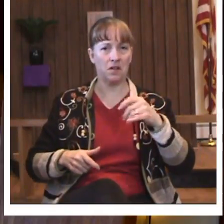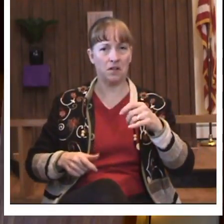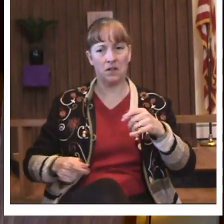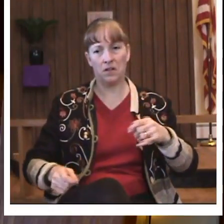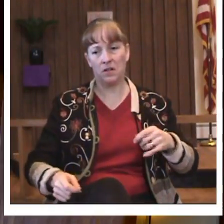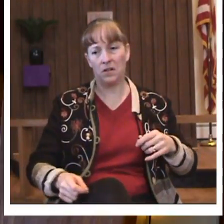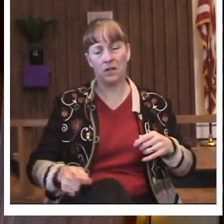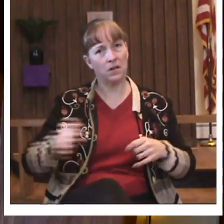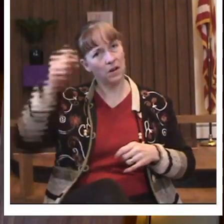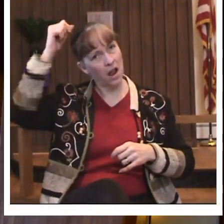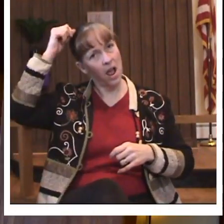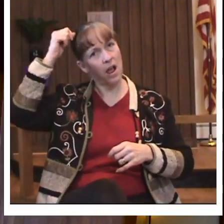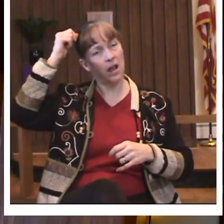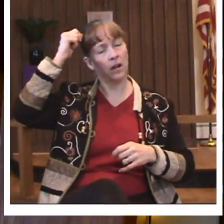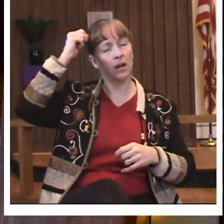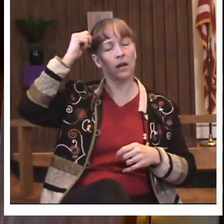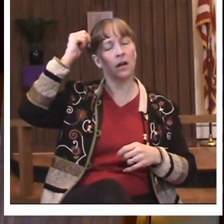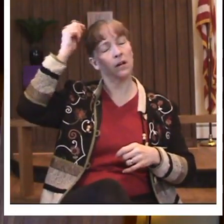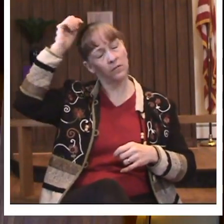his shaven head.